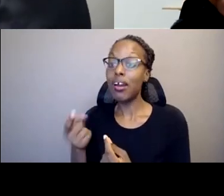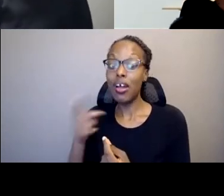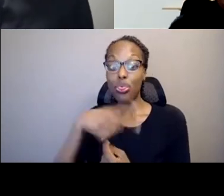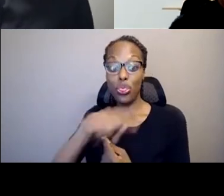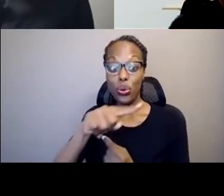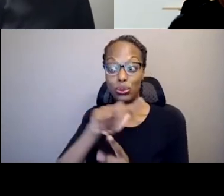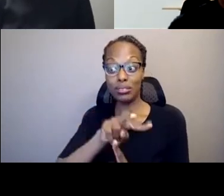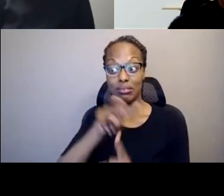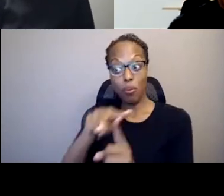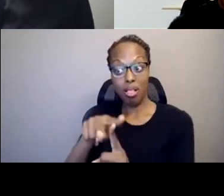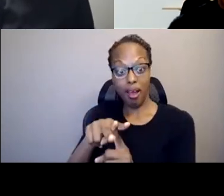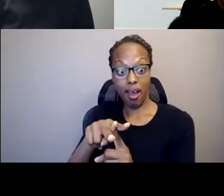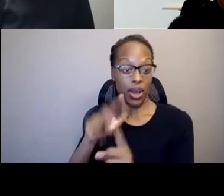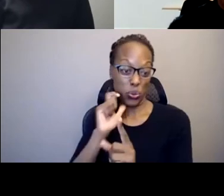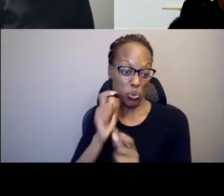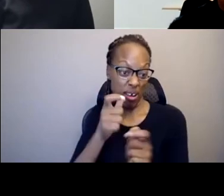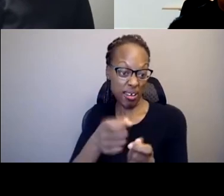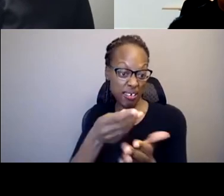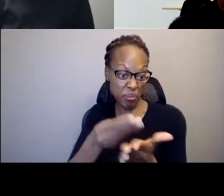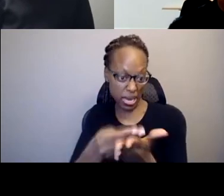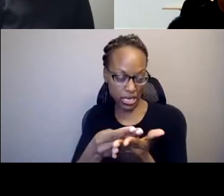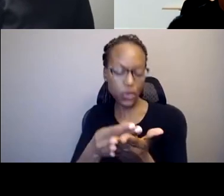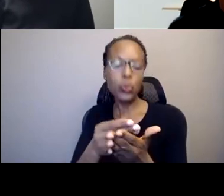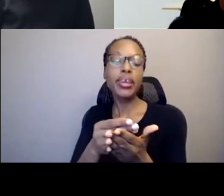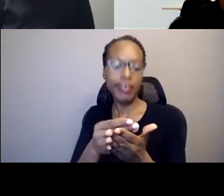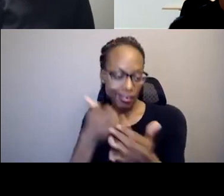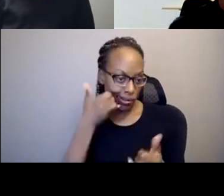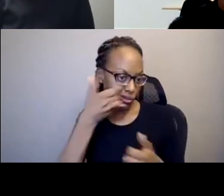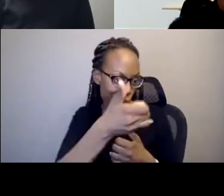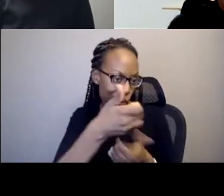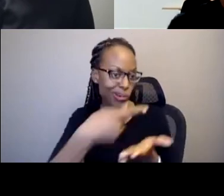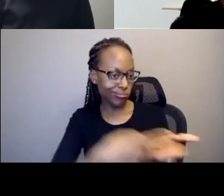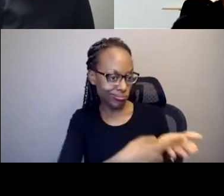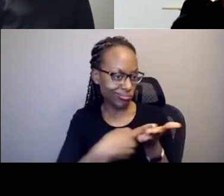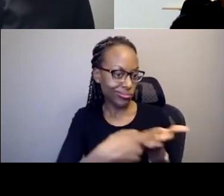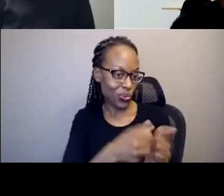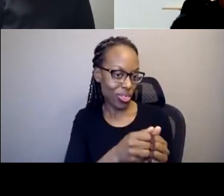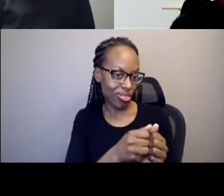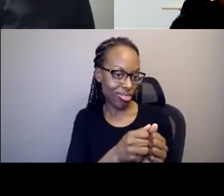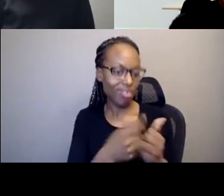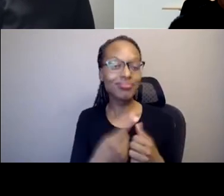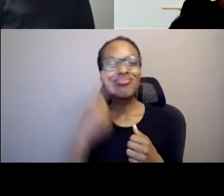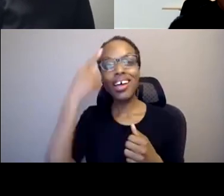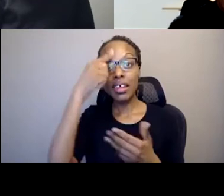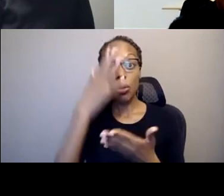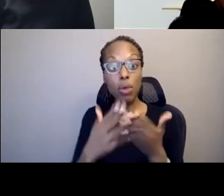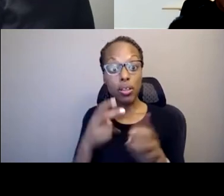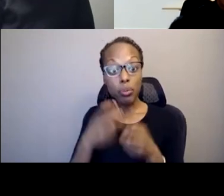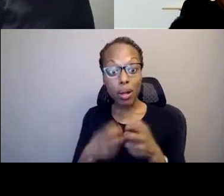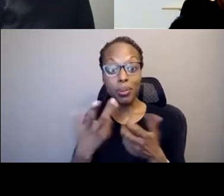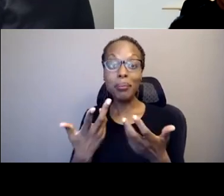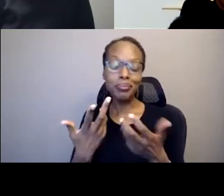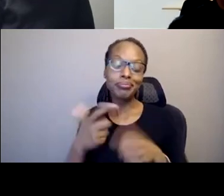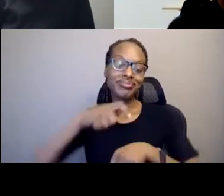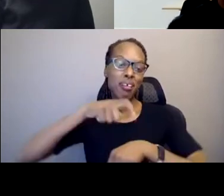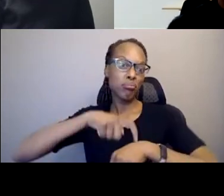grant. And, this is, I think part of the issue too is like time, right? And how we think about our time,